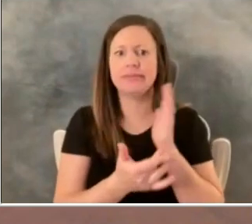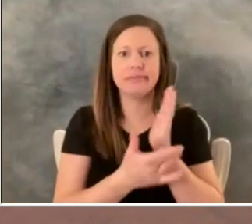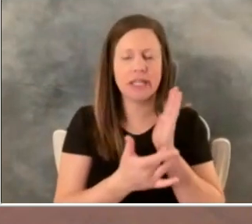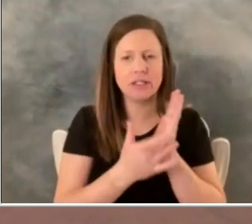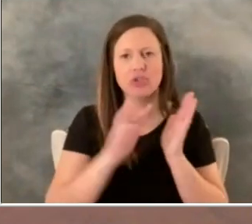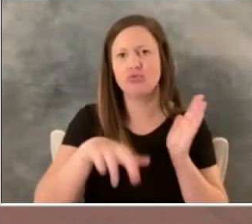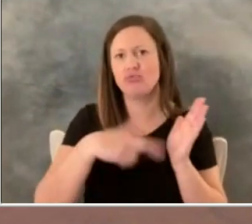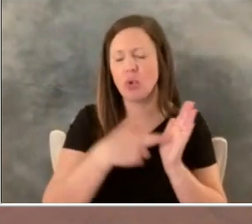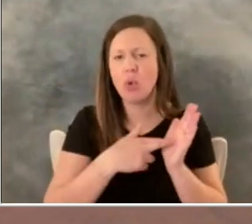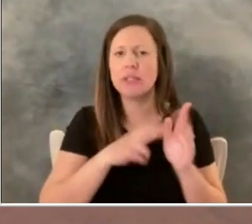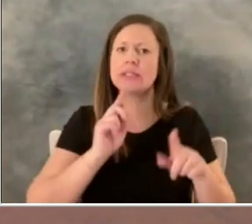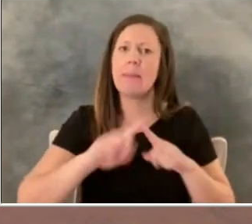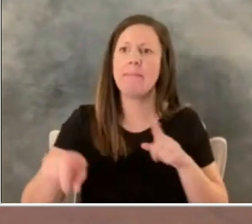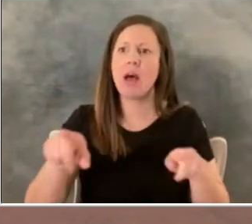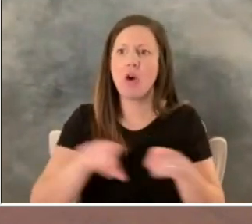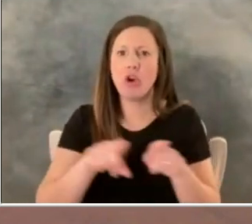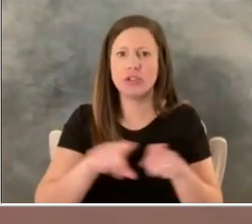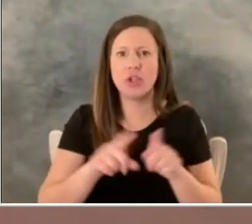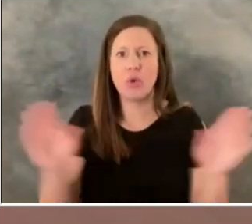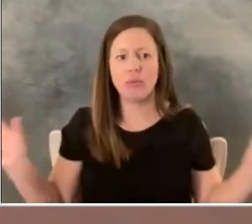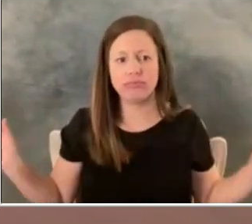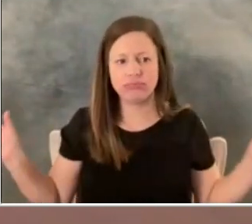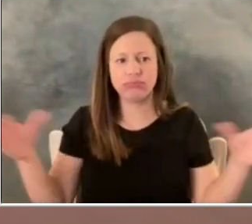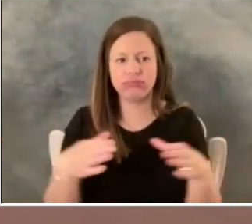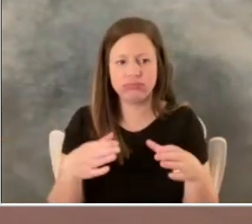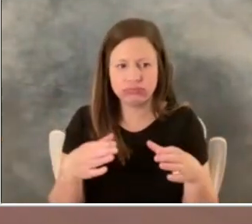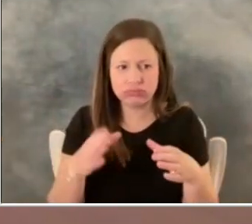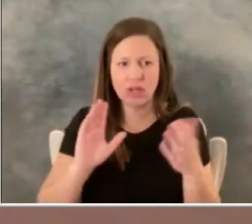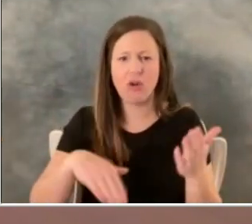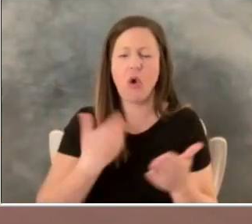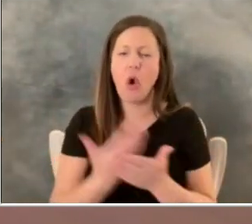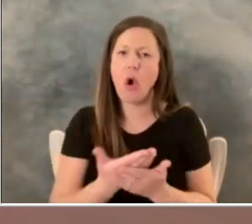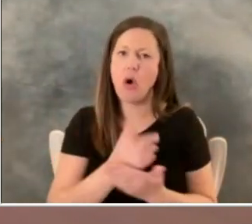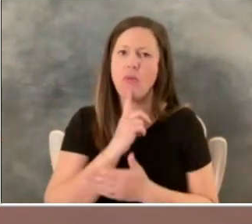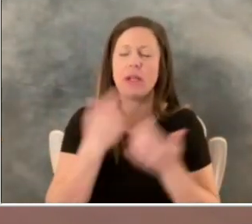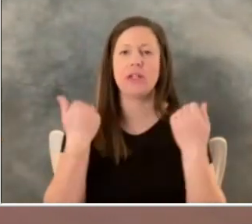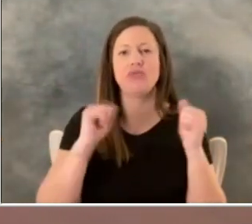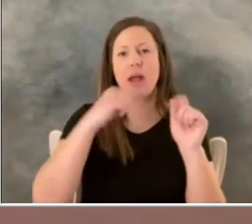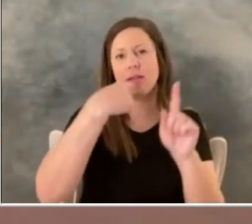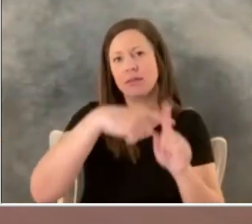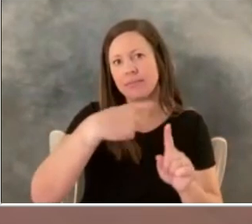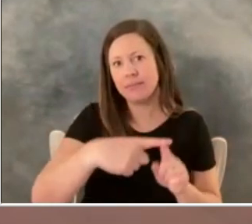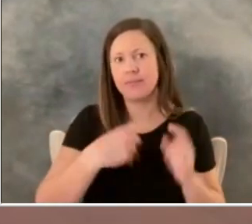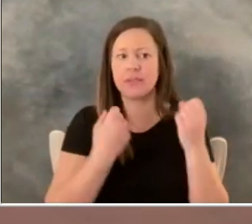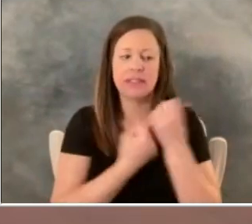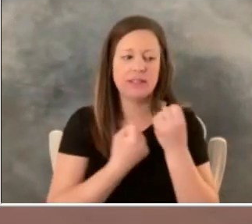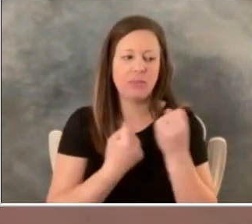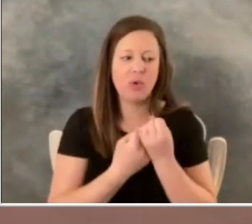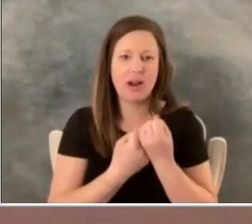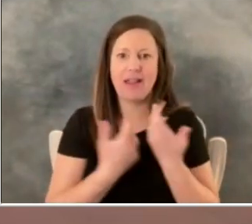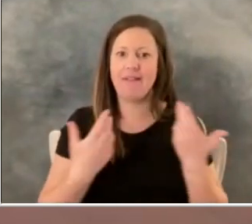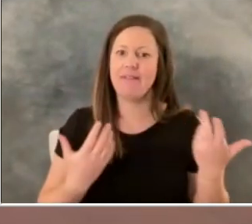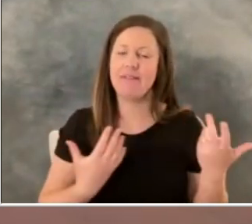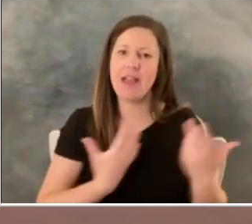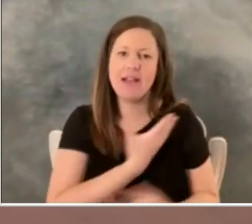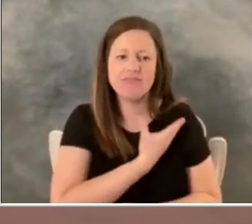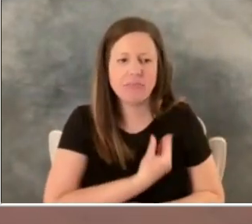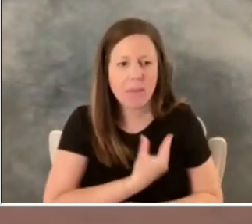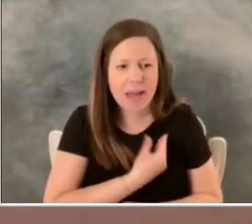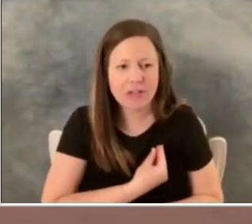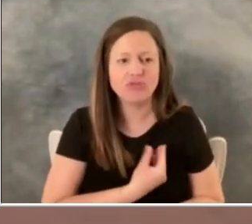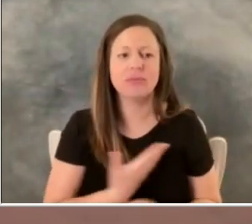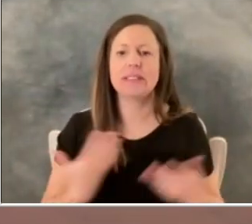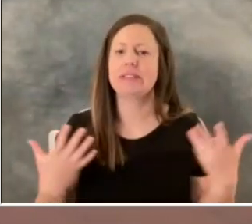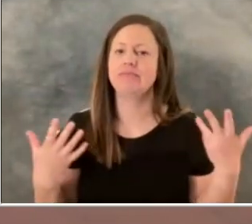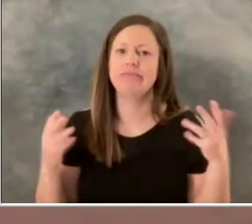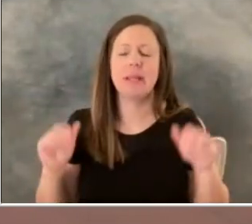roles, but also all being as optimistic, as supportive, as compassionate as we possibly